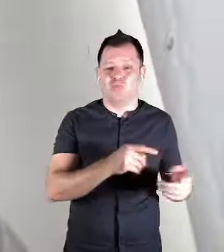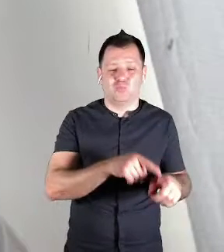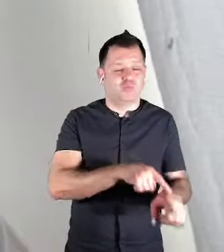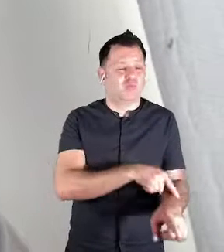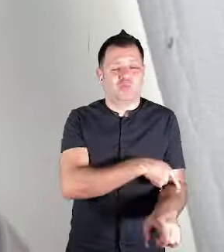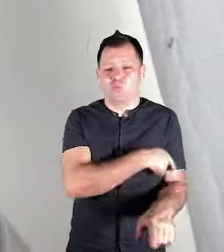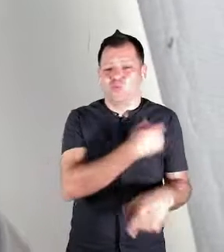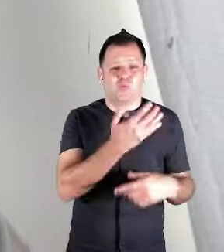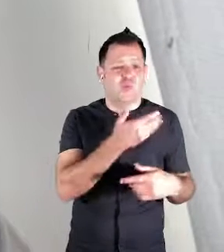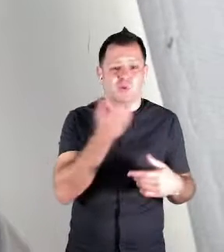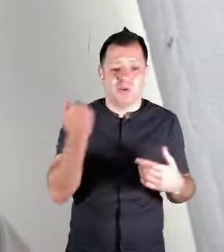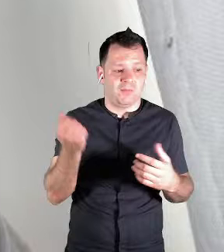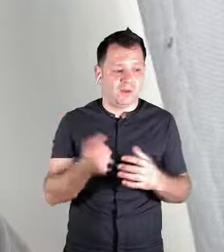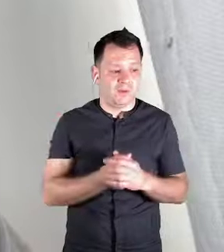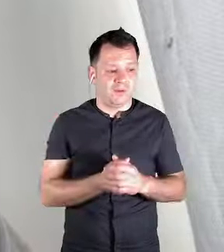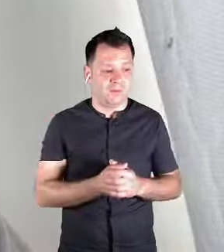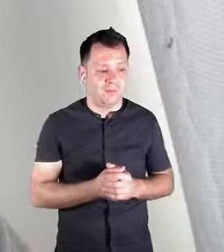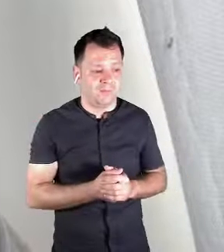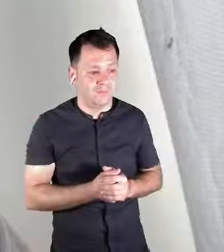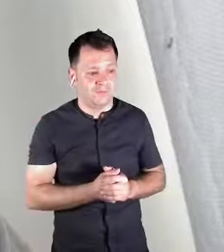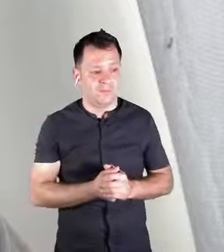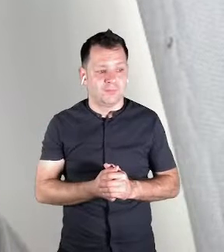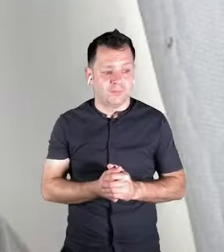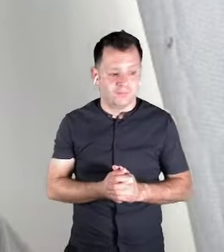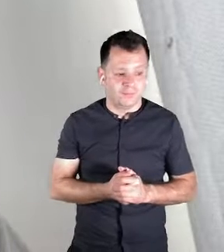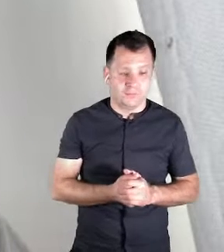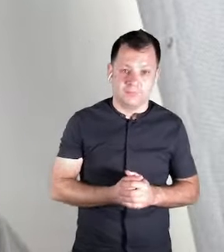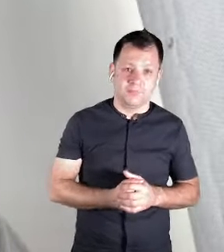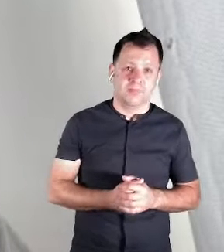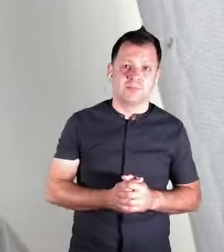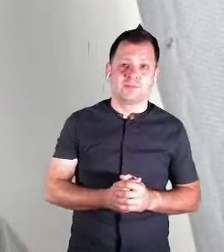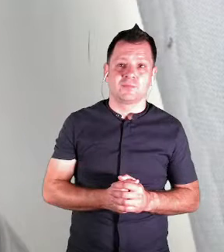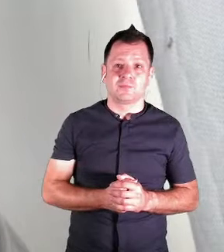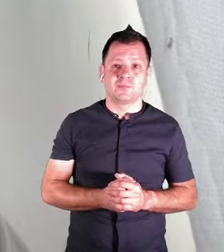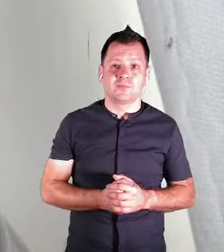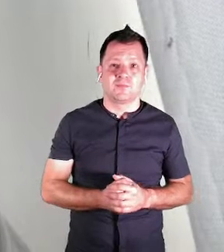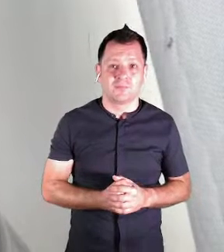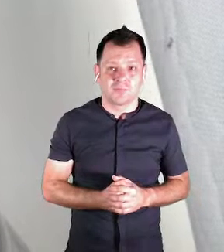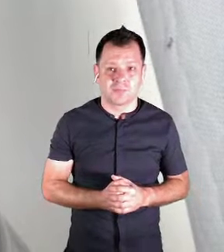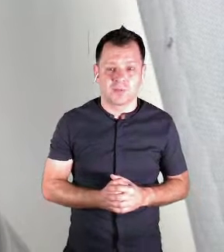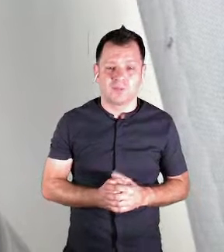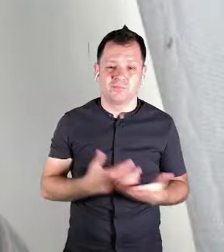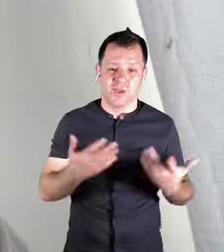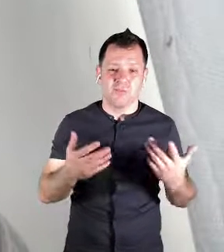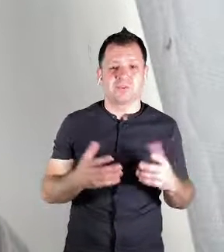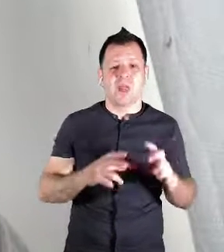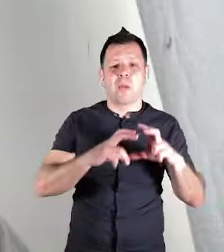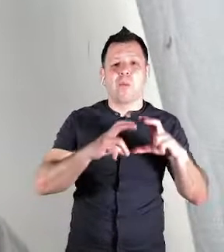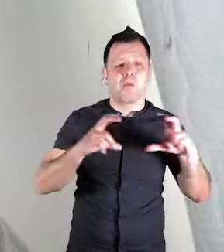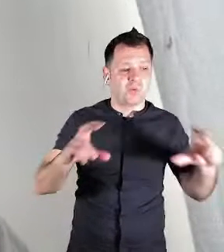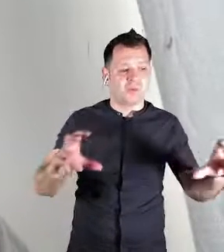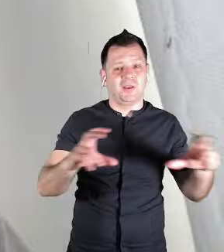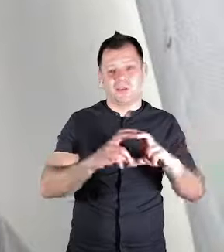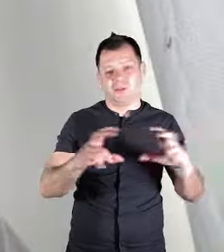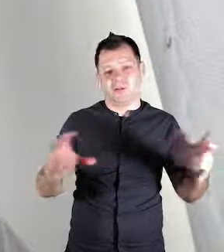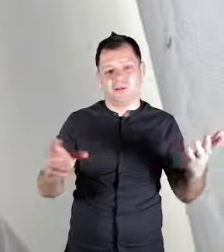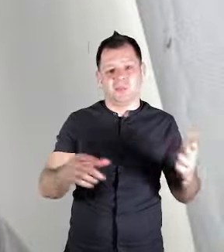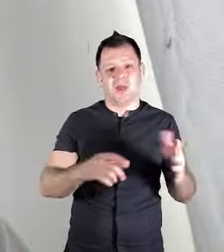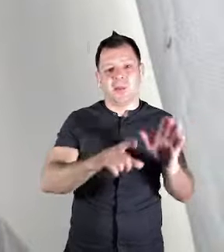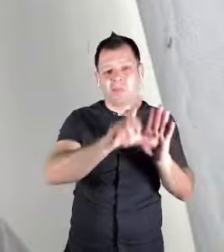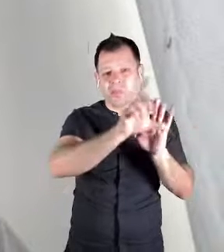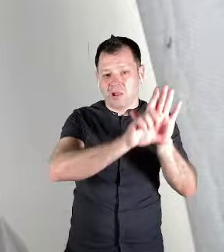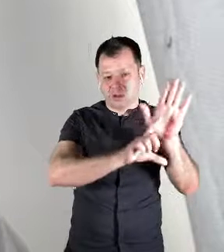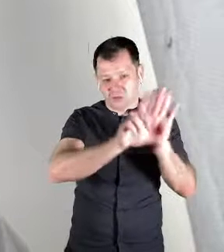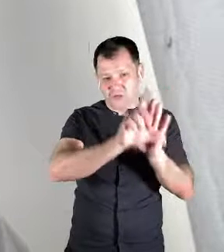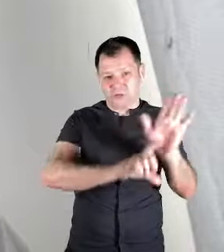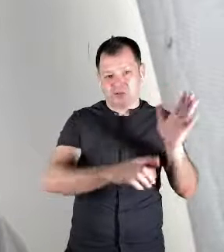circumstances. So sure, there are things to protect buildings, but very many interesting